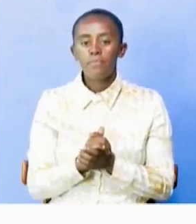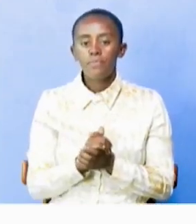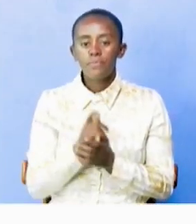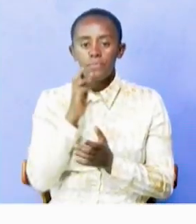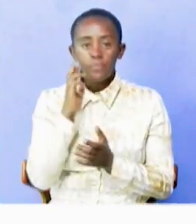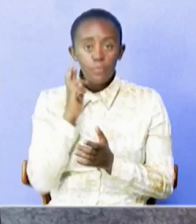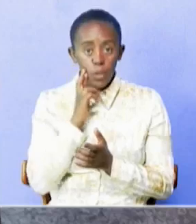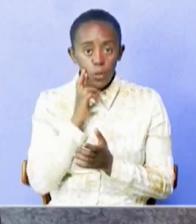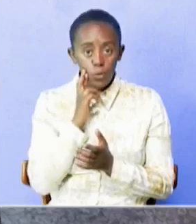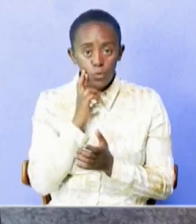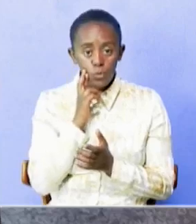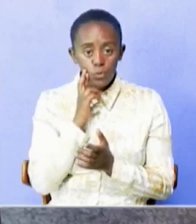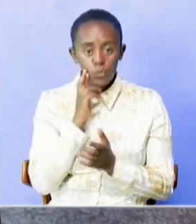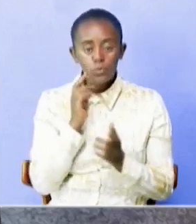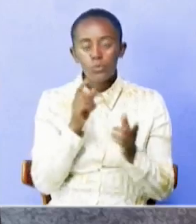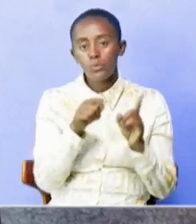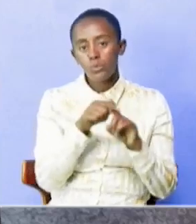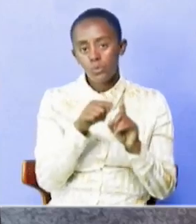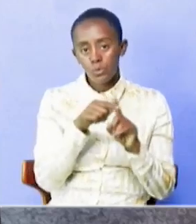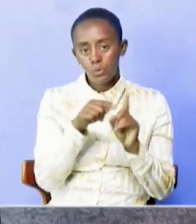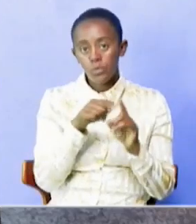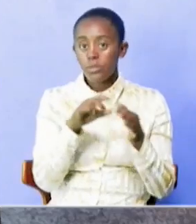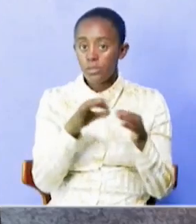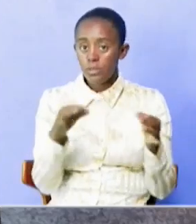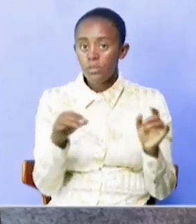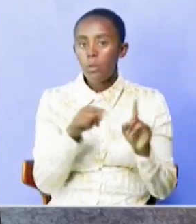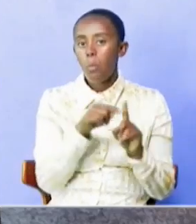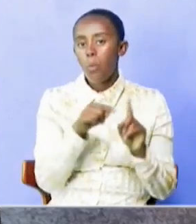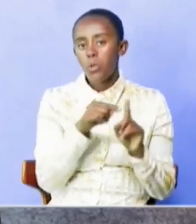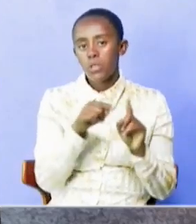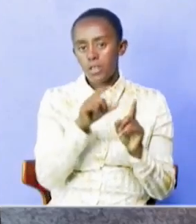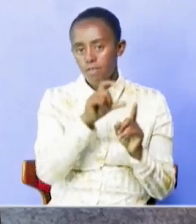Because the statement is